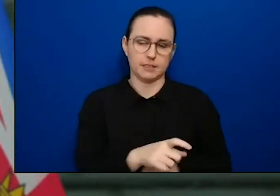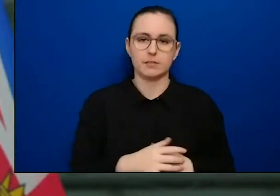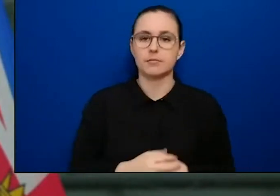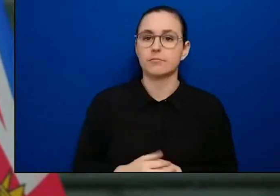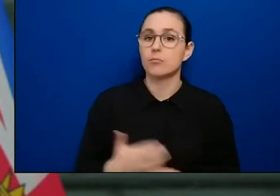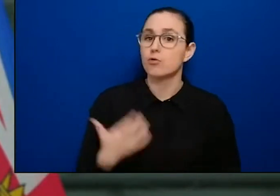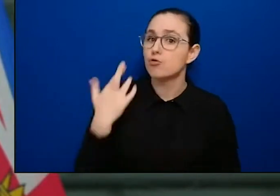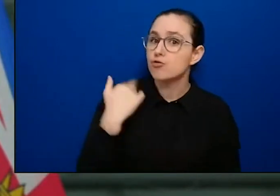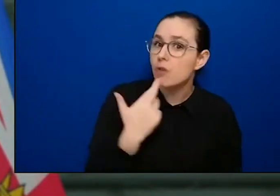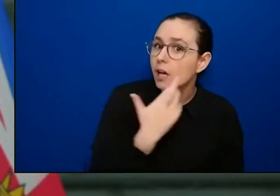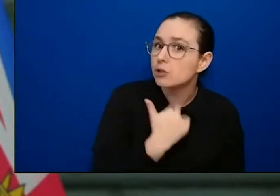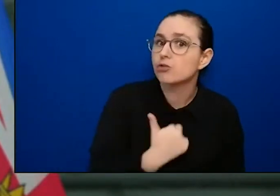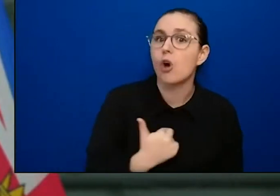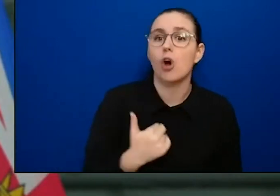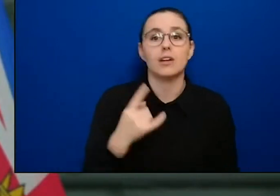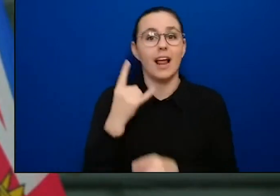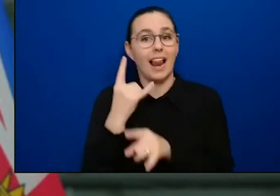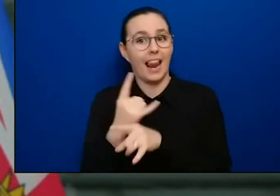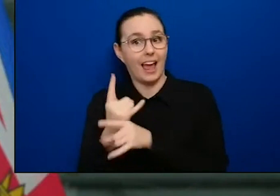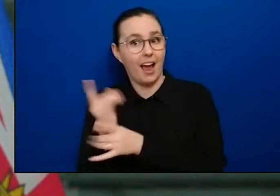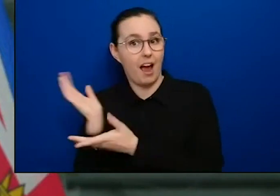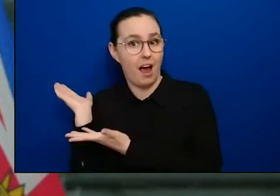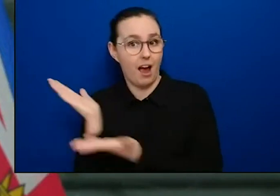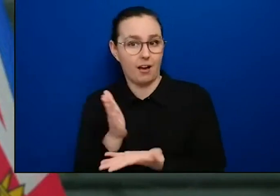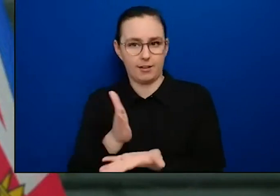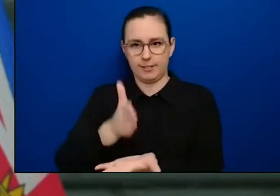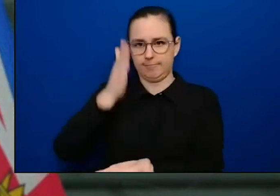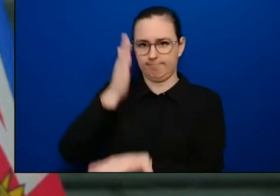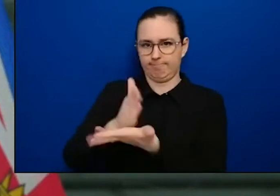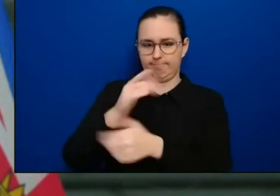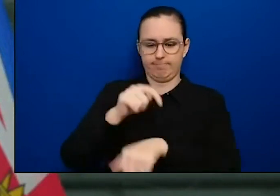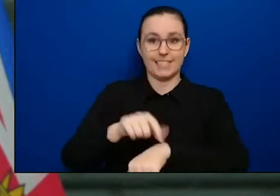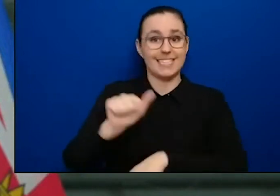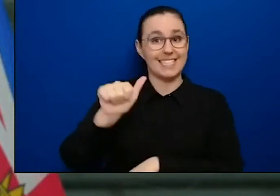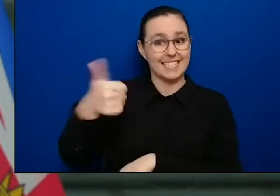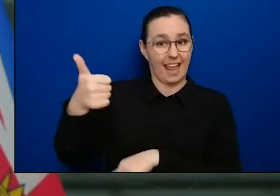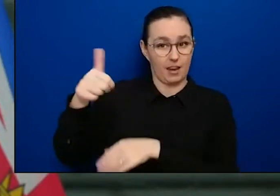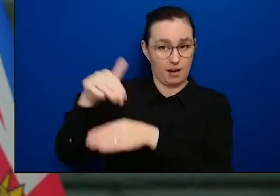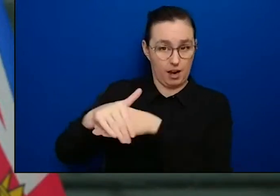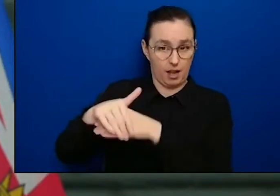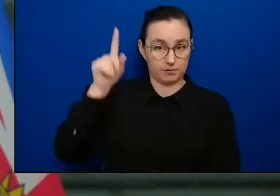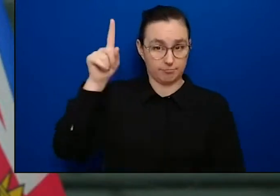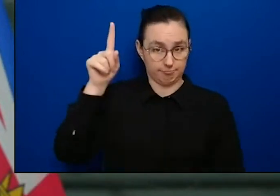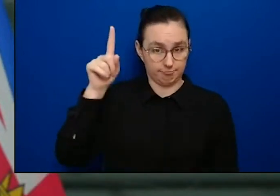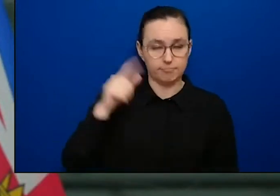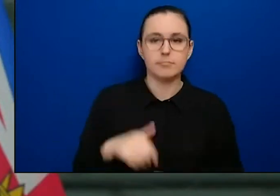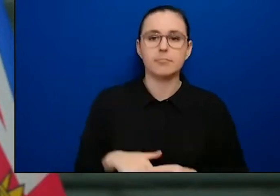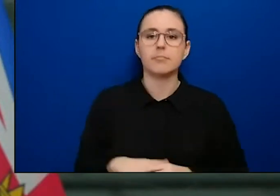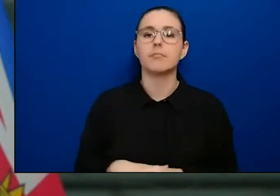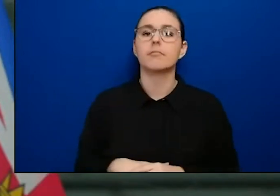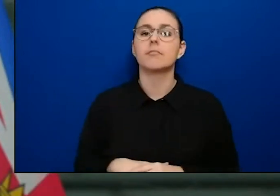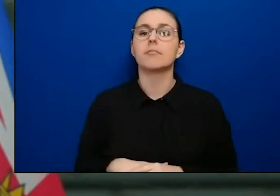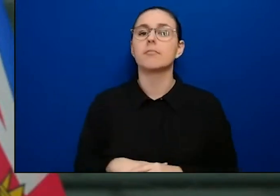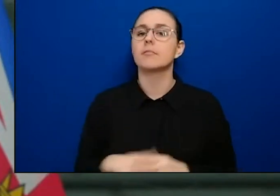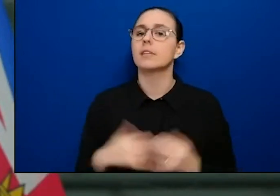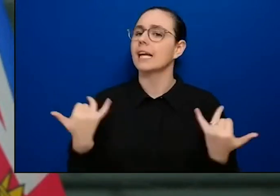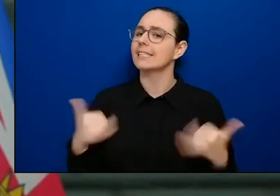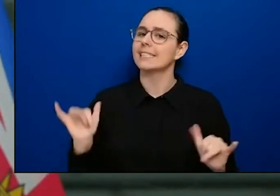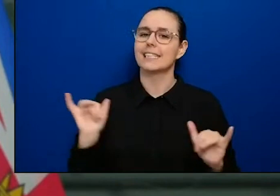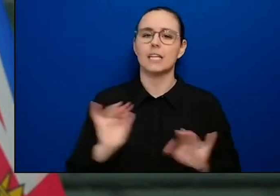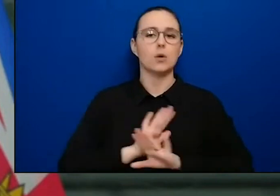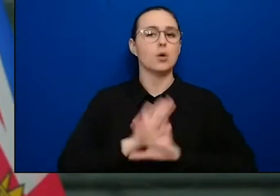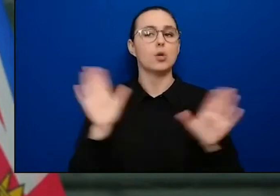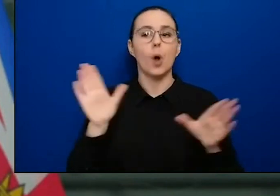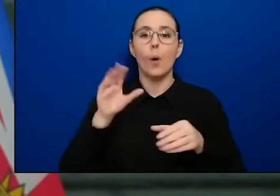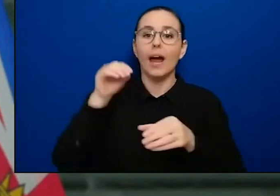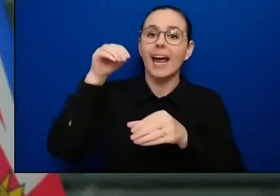p.m. Given the situation in the North, there is still no in-person worship services being